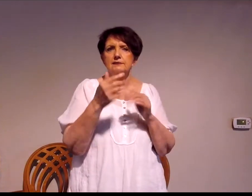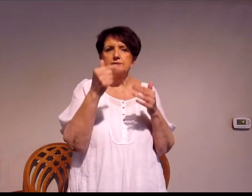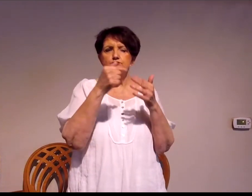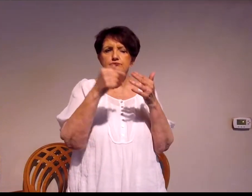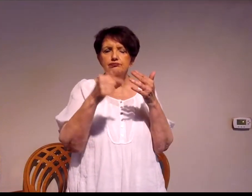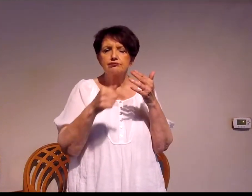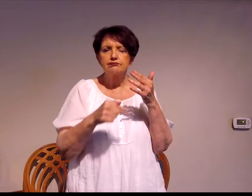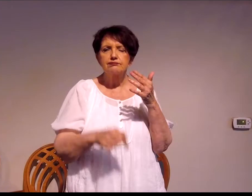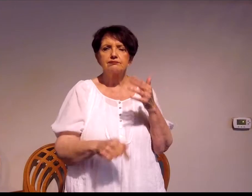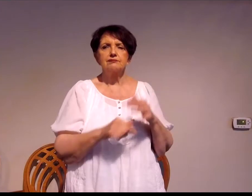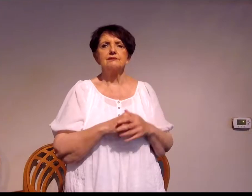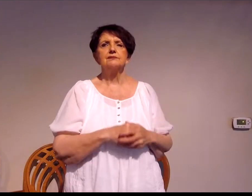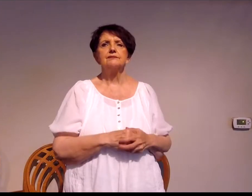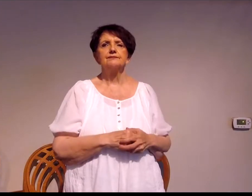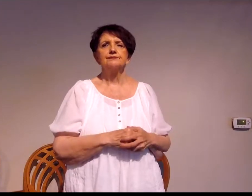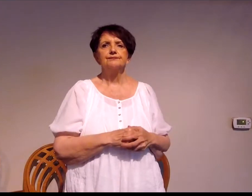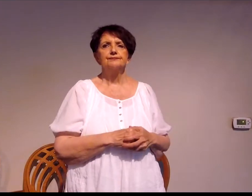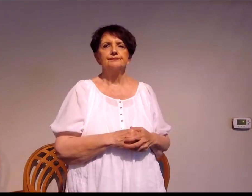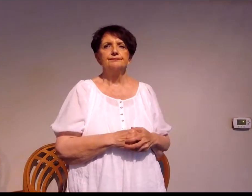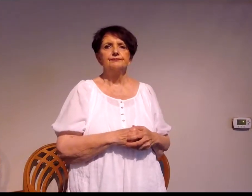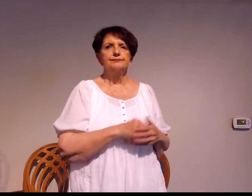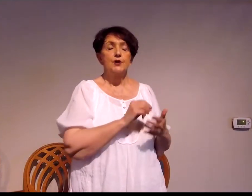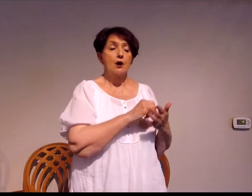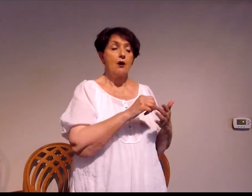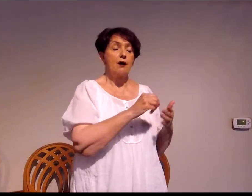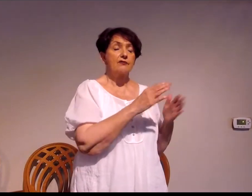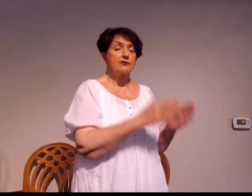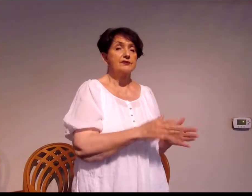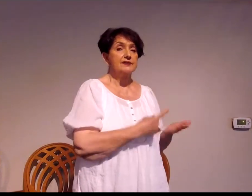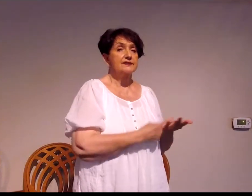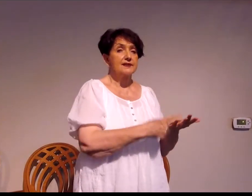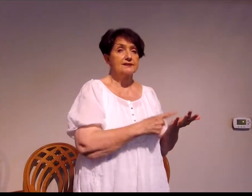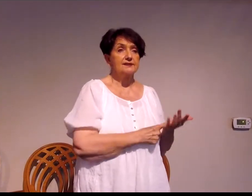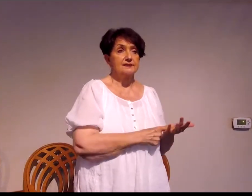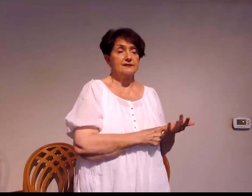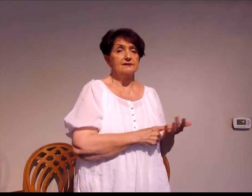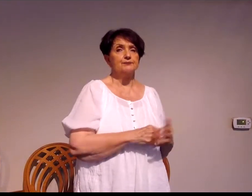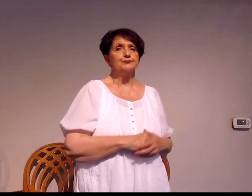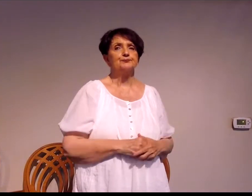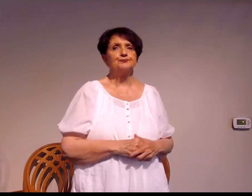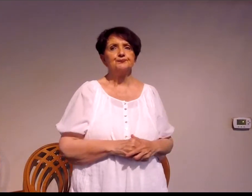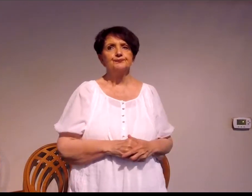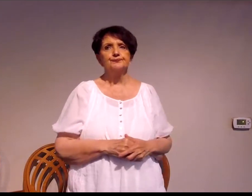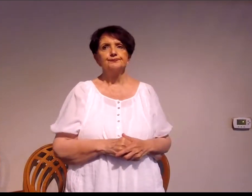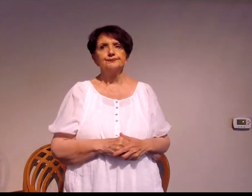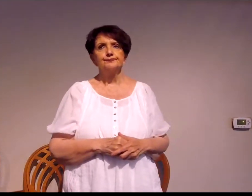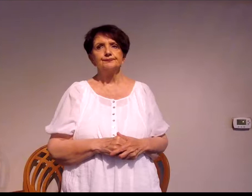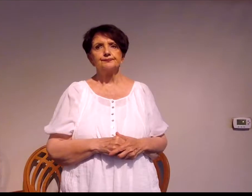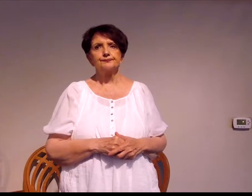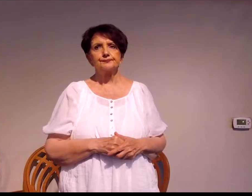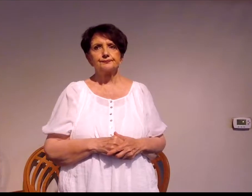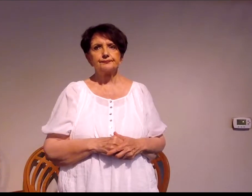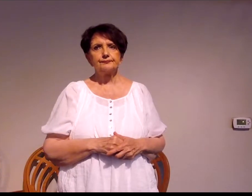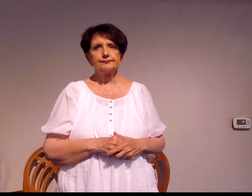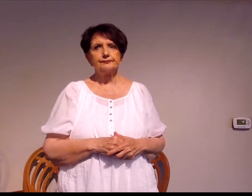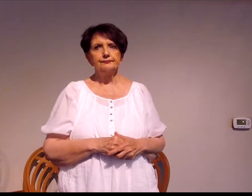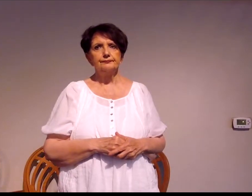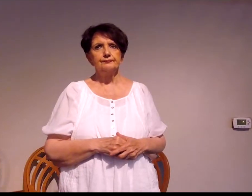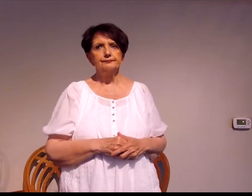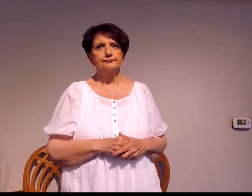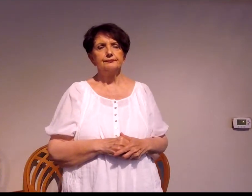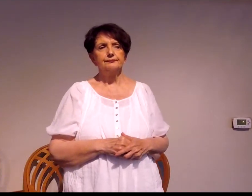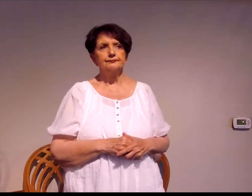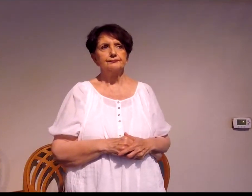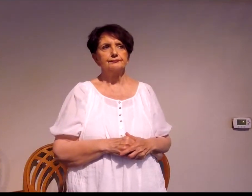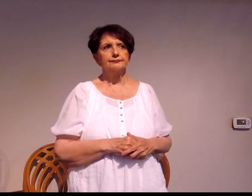Brene Brown talks about this. And she talks about this in a way in the book that really